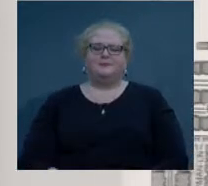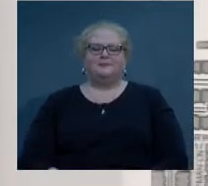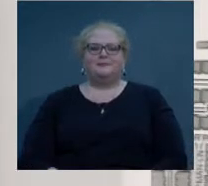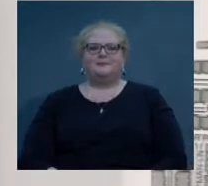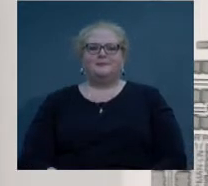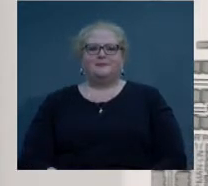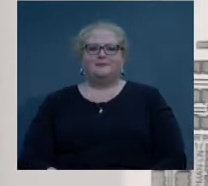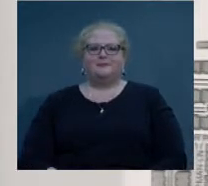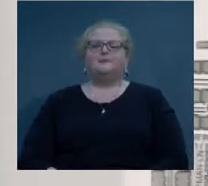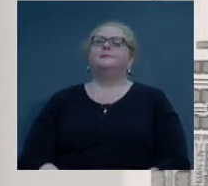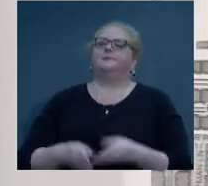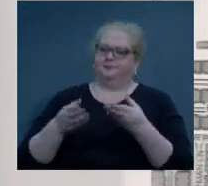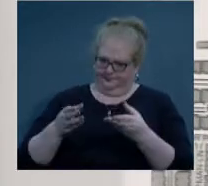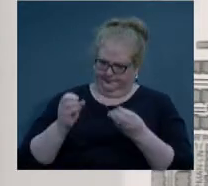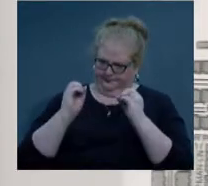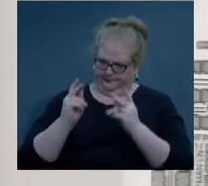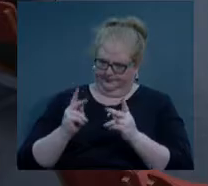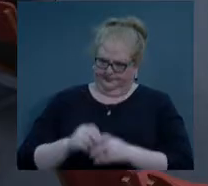report. Okay.